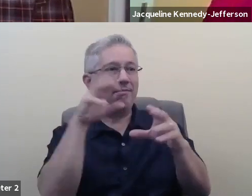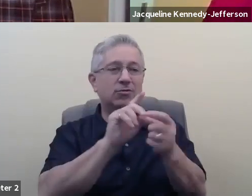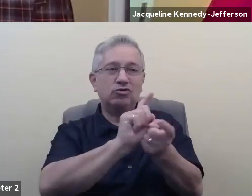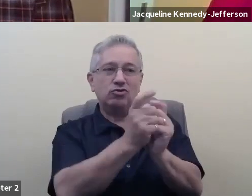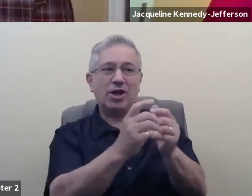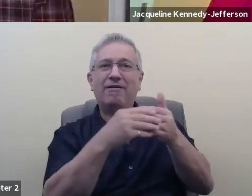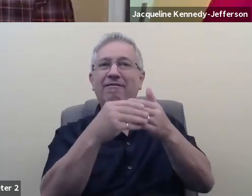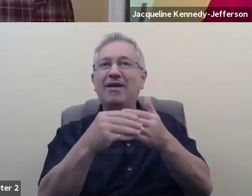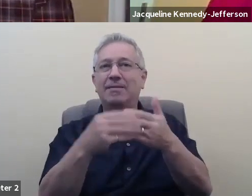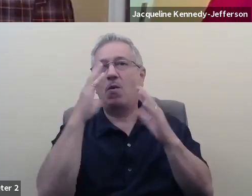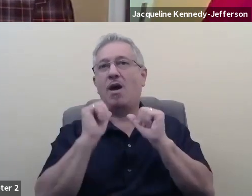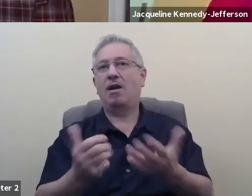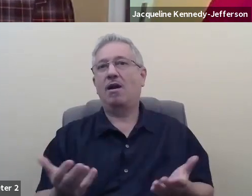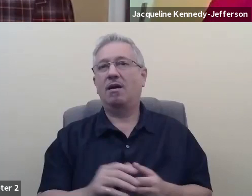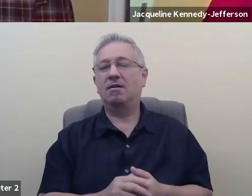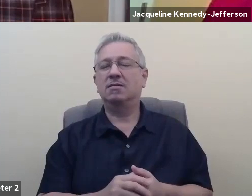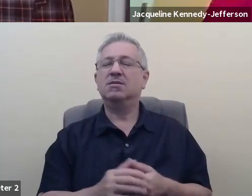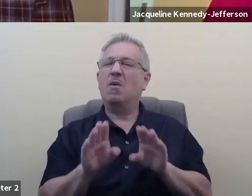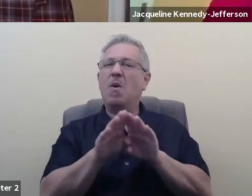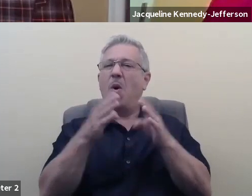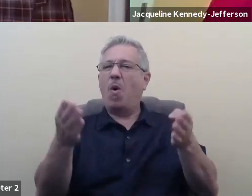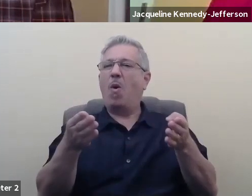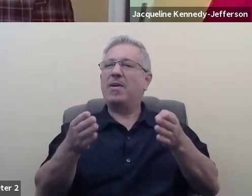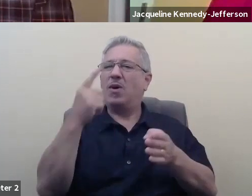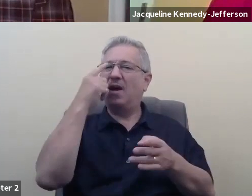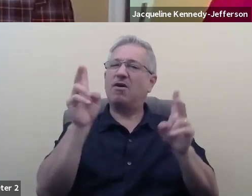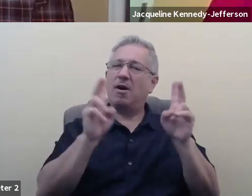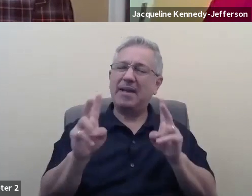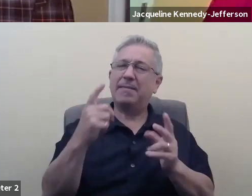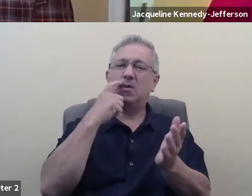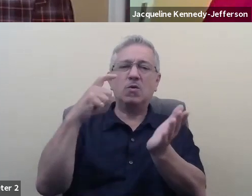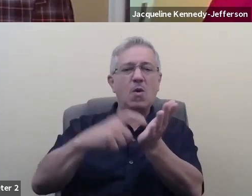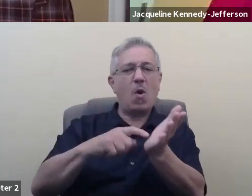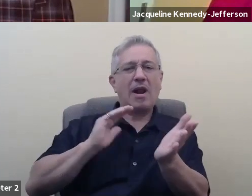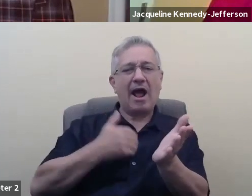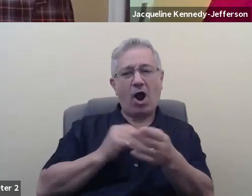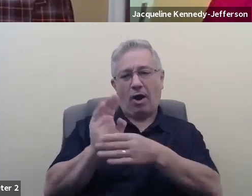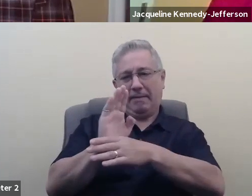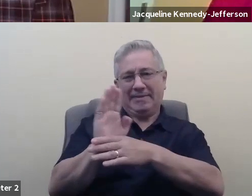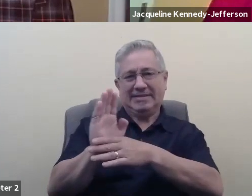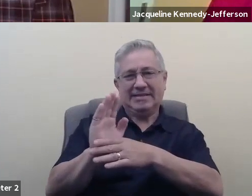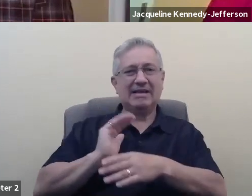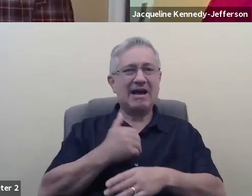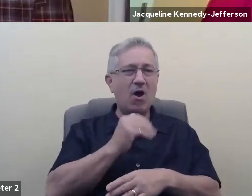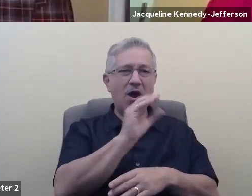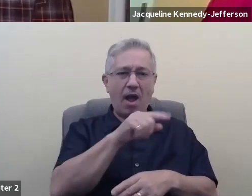this has really opened up the conversation for us to really look across our organizations to be able to, you